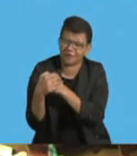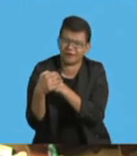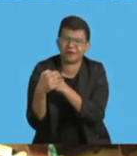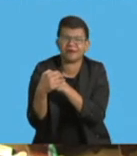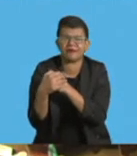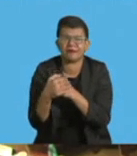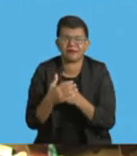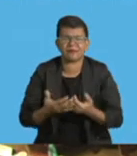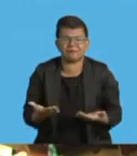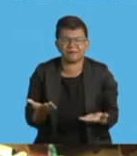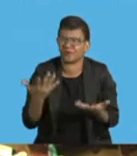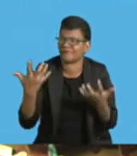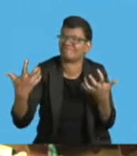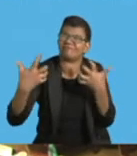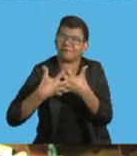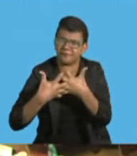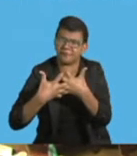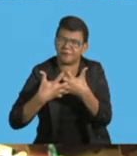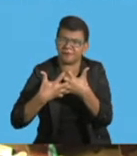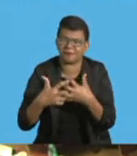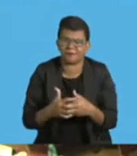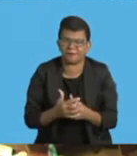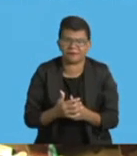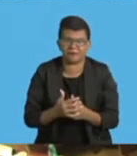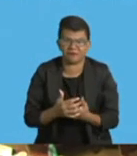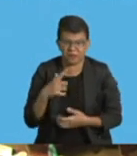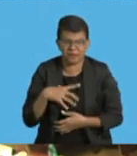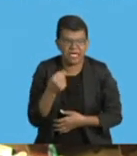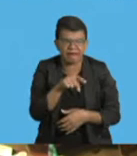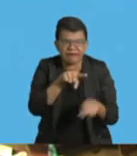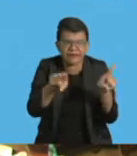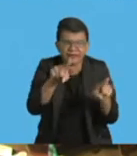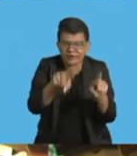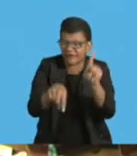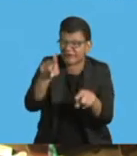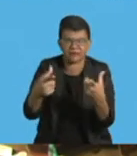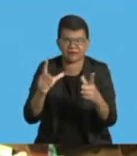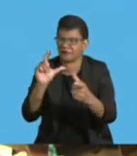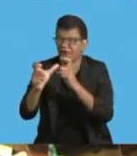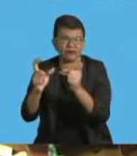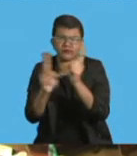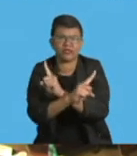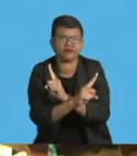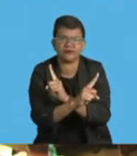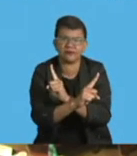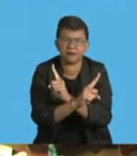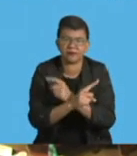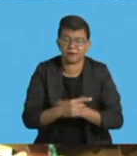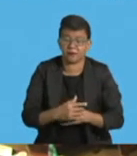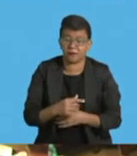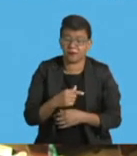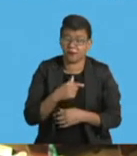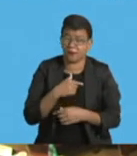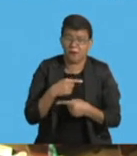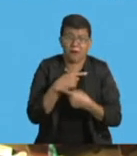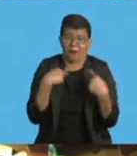Speaker, on climate change, we have far too many things in common, and we have been friends for too long to